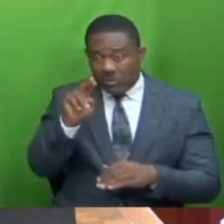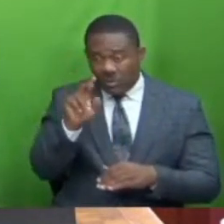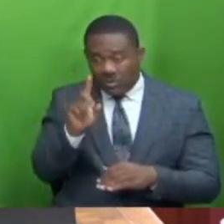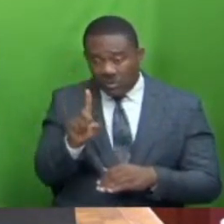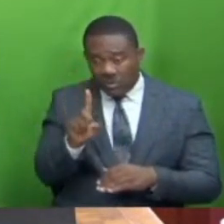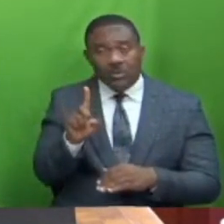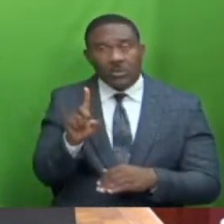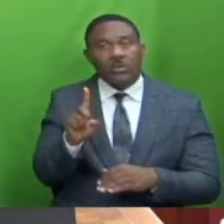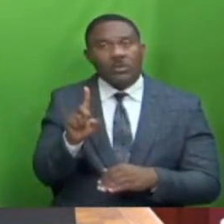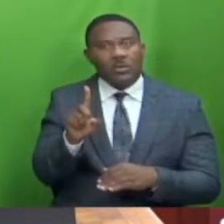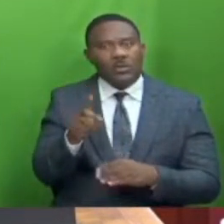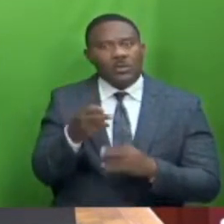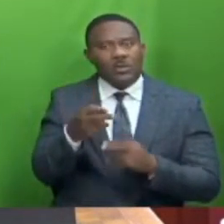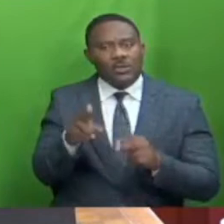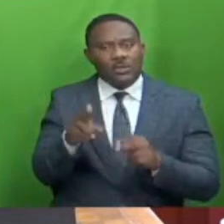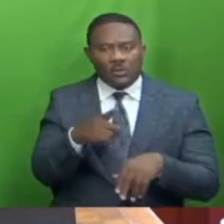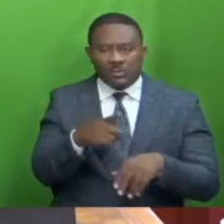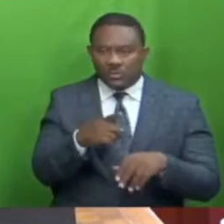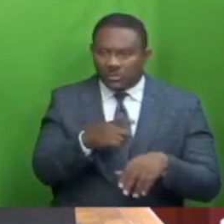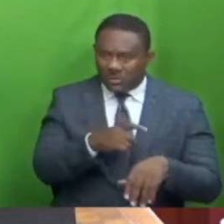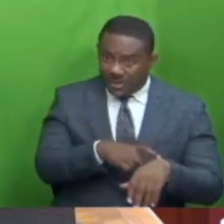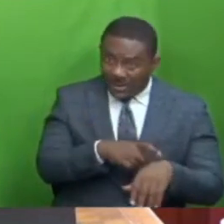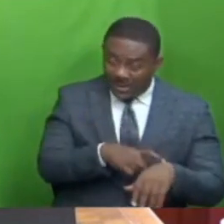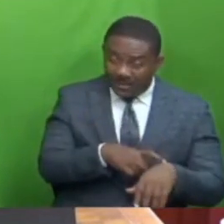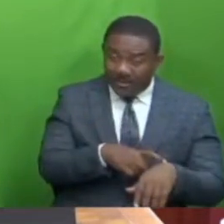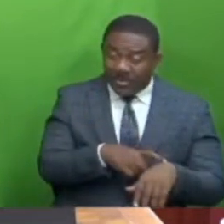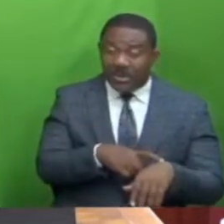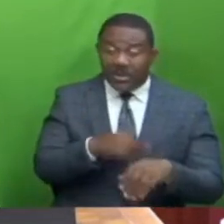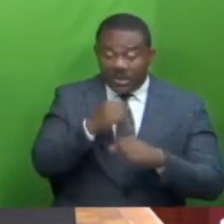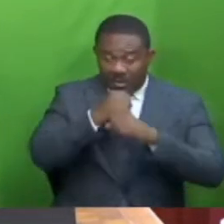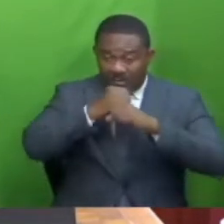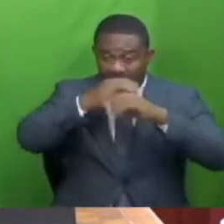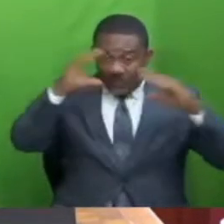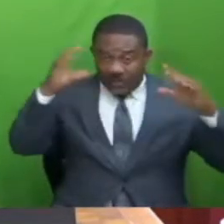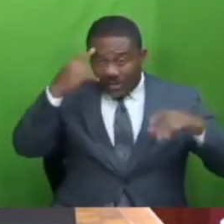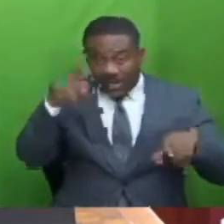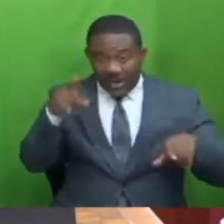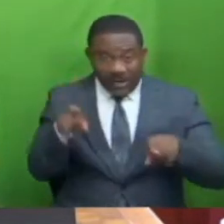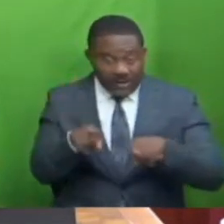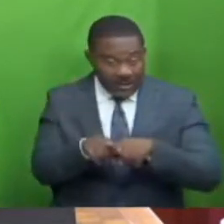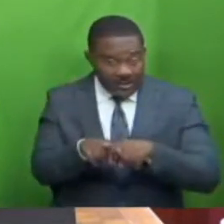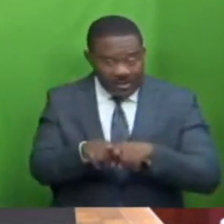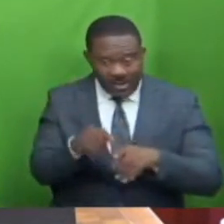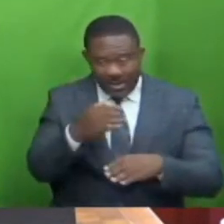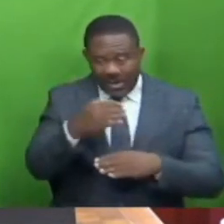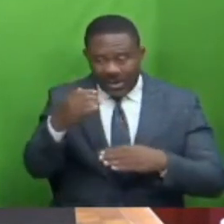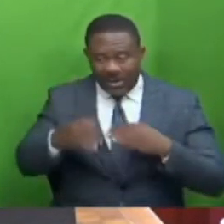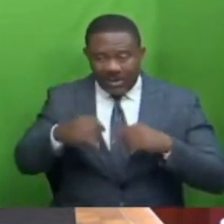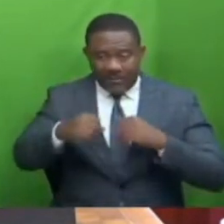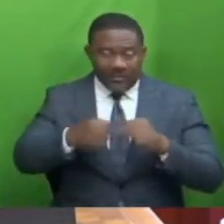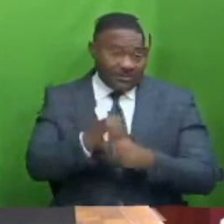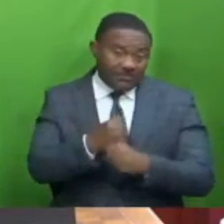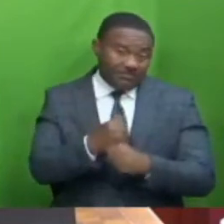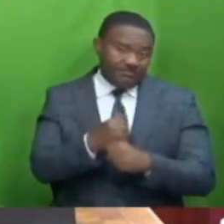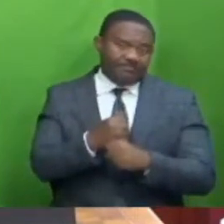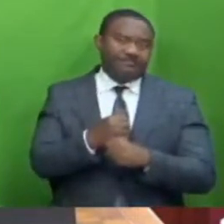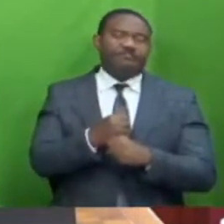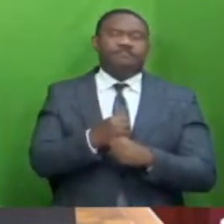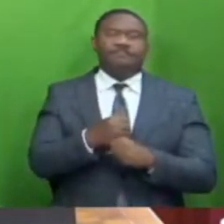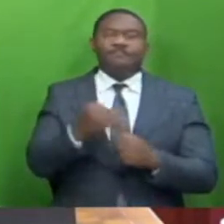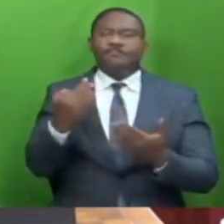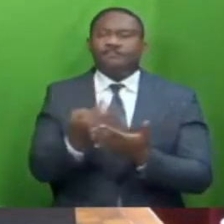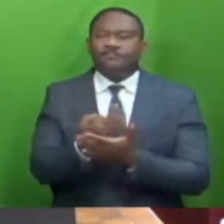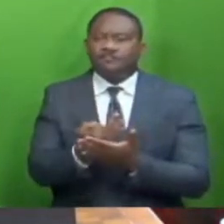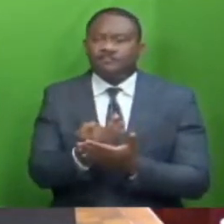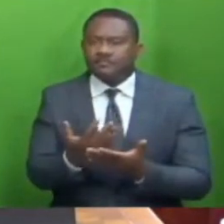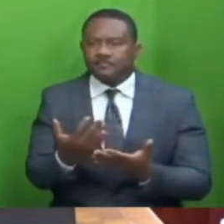term and envisage an agreement by year end. Mr. Speaker, the financial sector